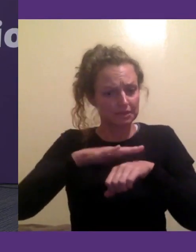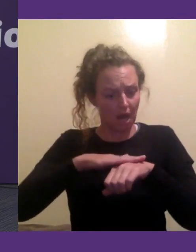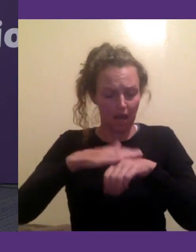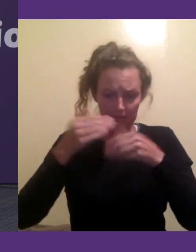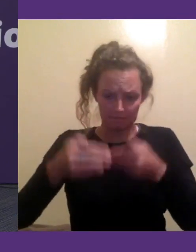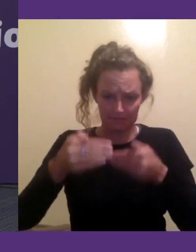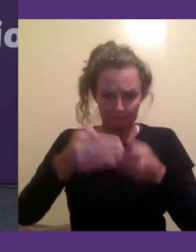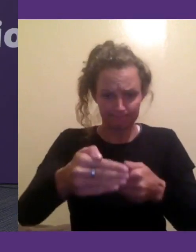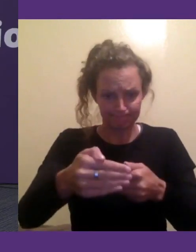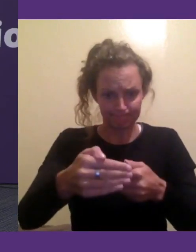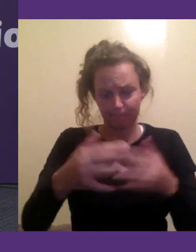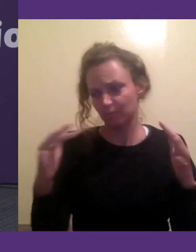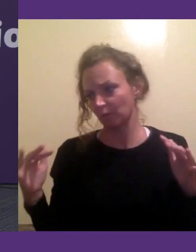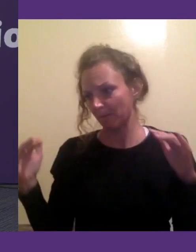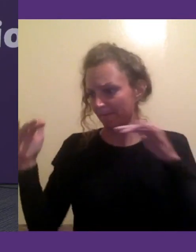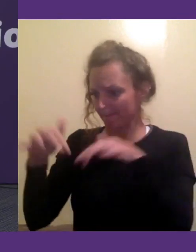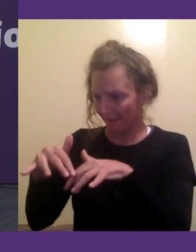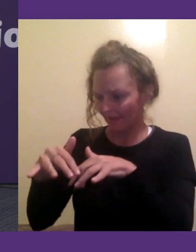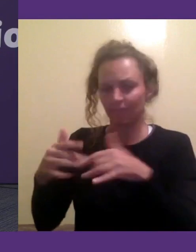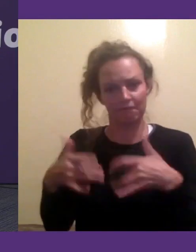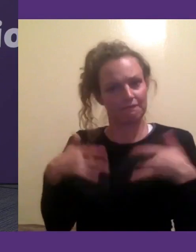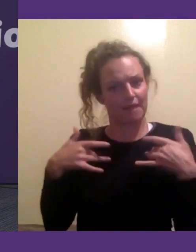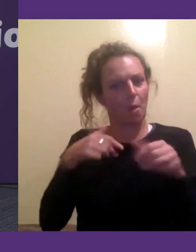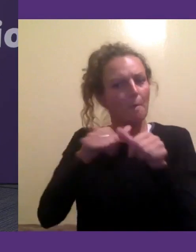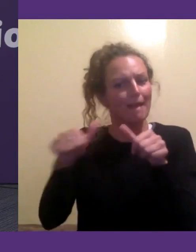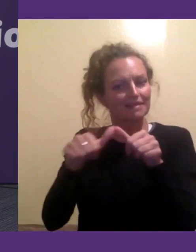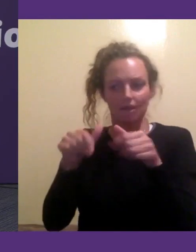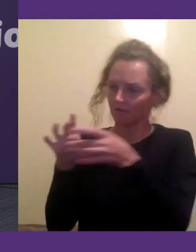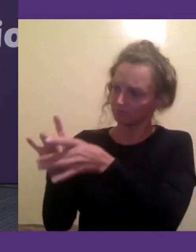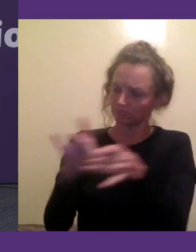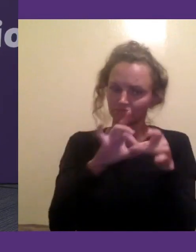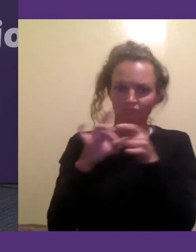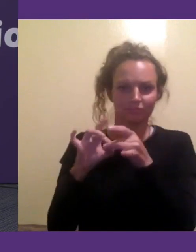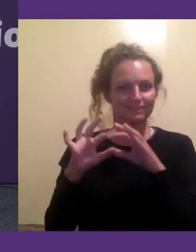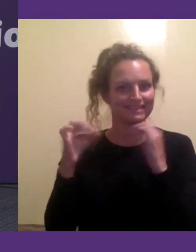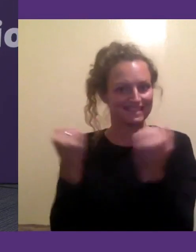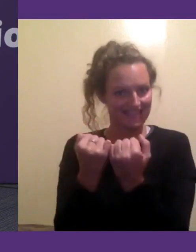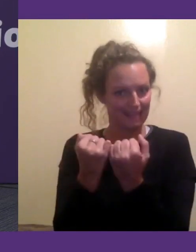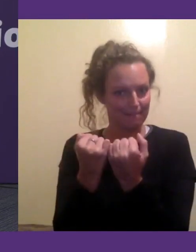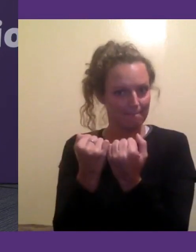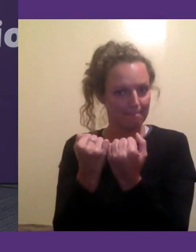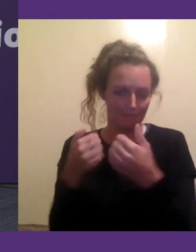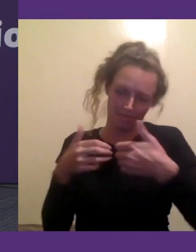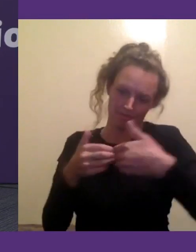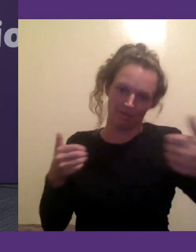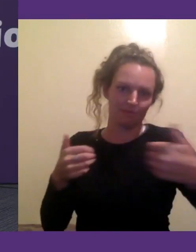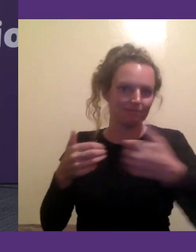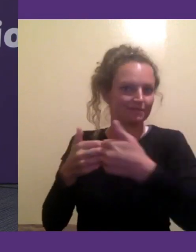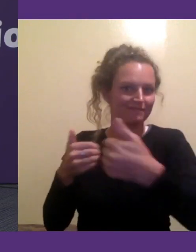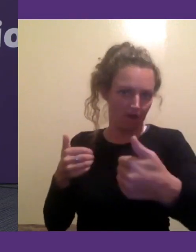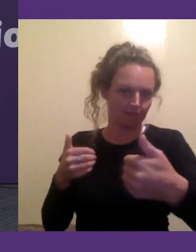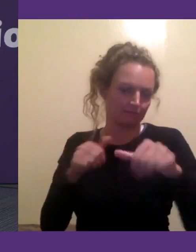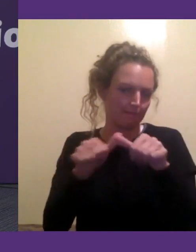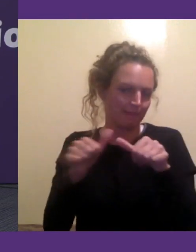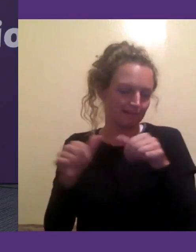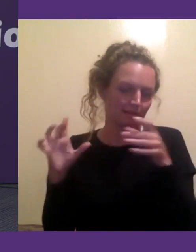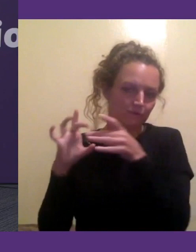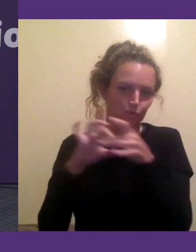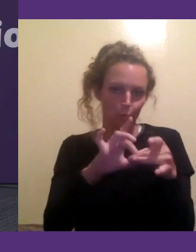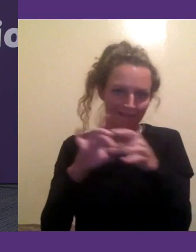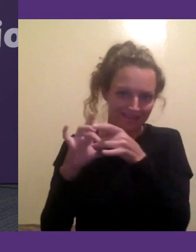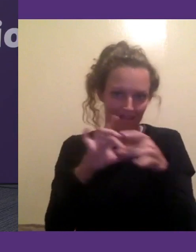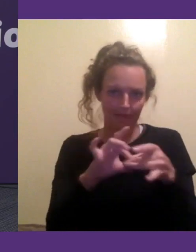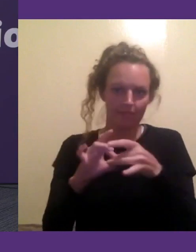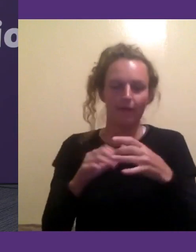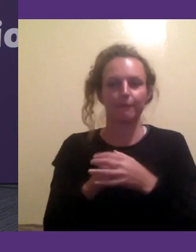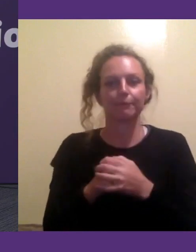that can be everything from the speech accessibility project that I know there's some folks who are going to be talking about. I think Christopher is going to be talking about that a